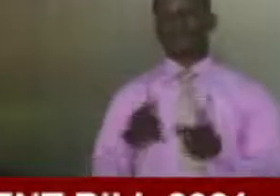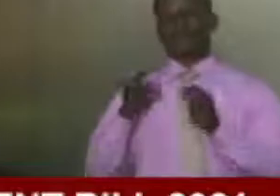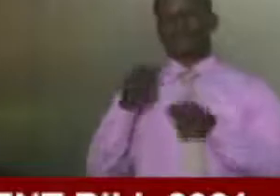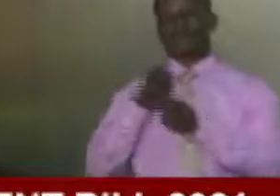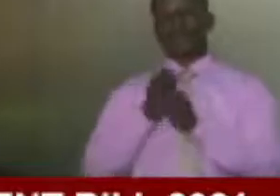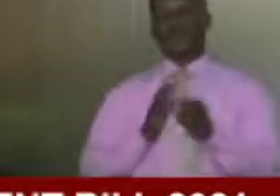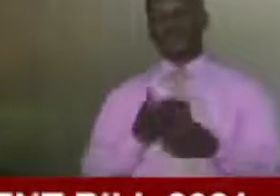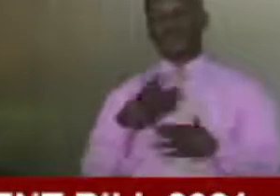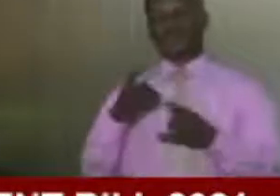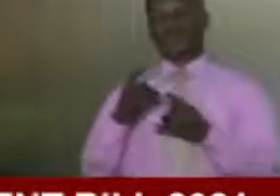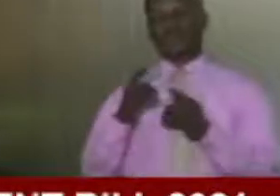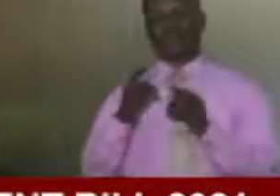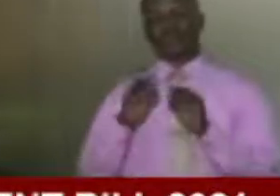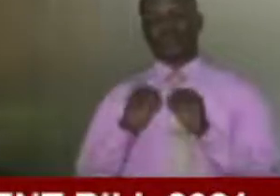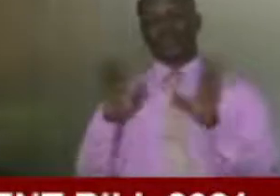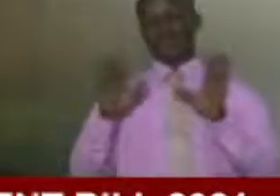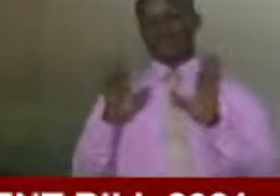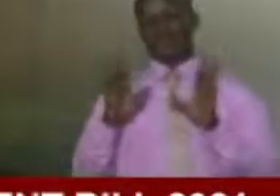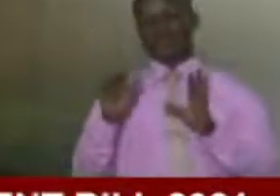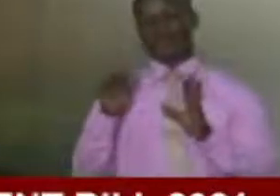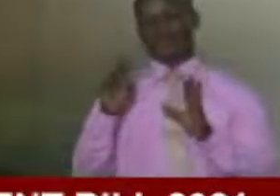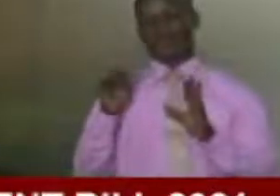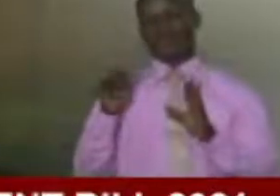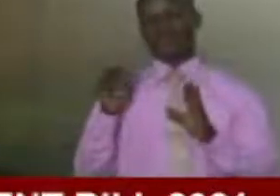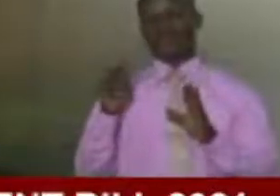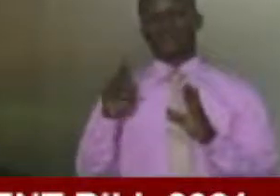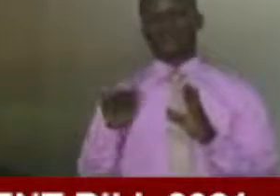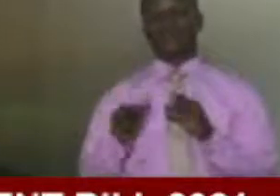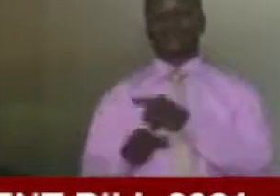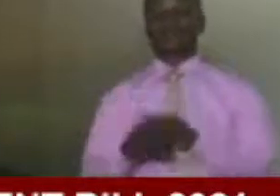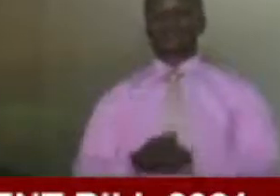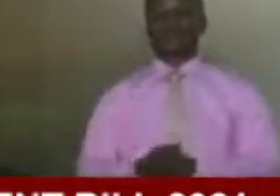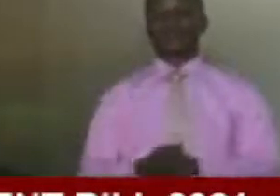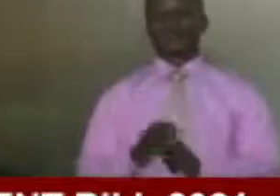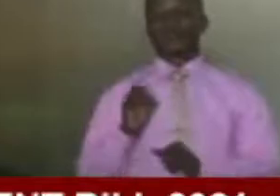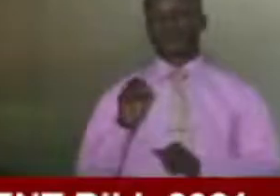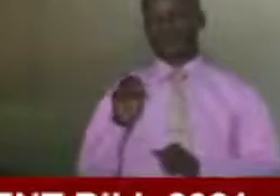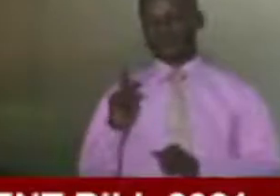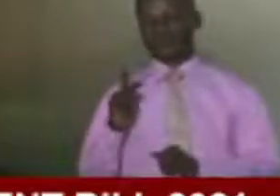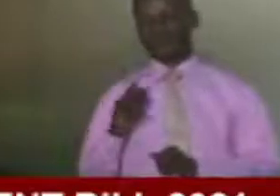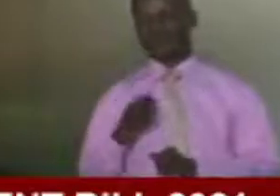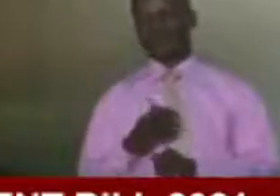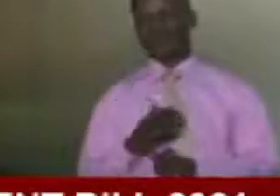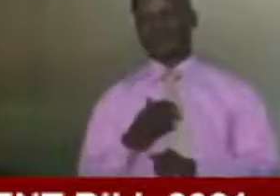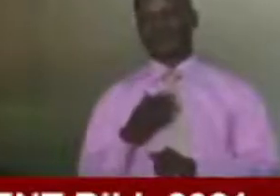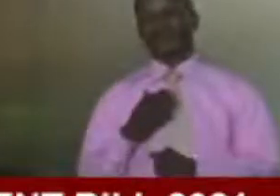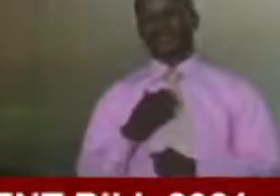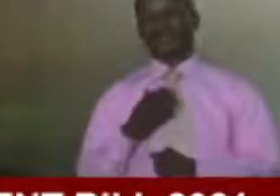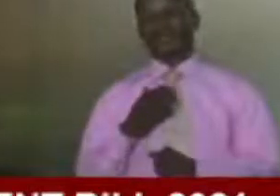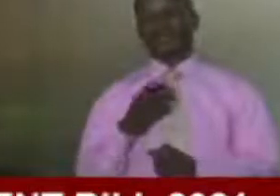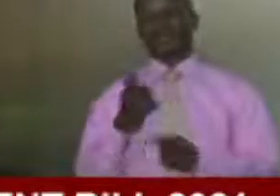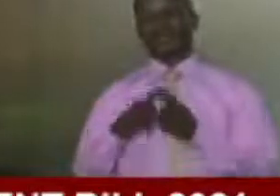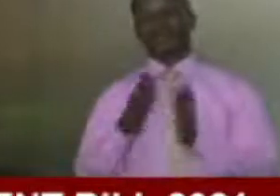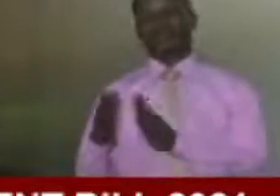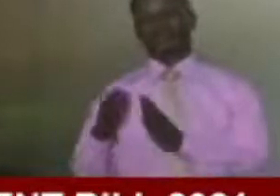sharp. Adaro Nyokere, please, you have the floor. All right, my name is Adaro Nyokere. I'm a broadcast journalist and also the head for